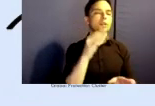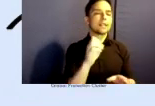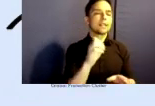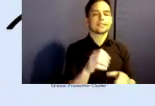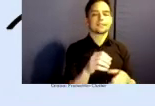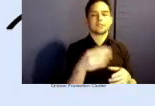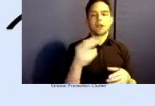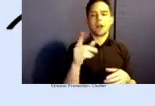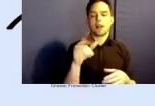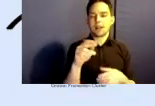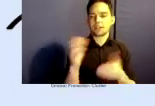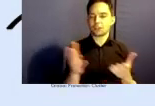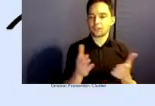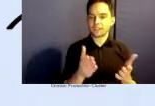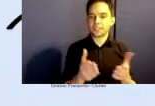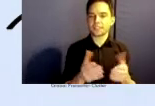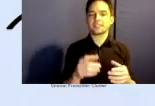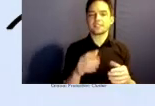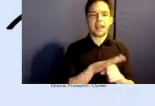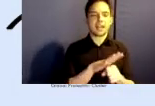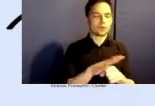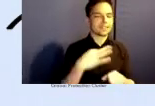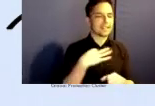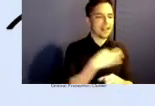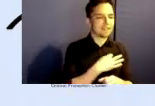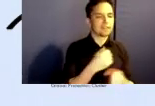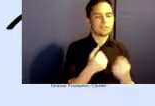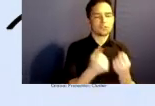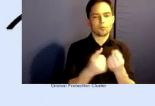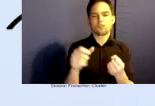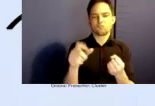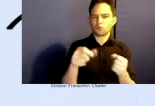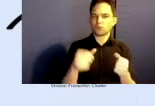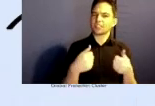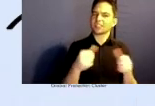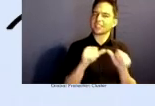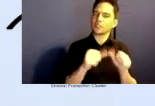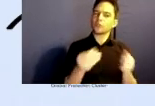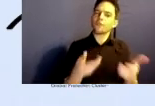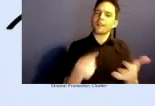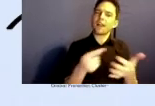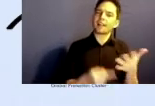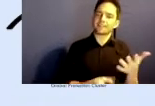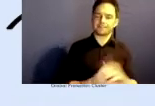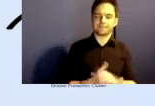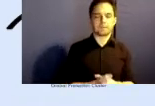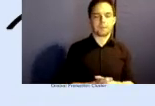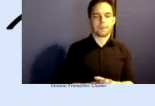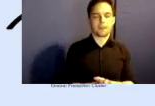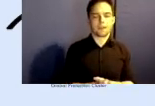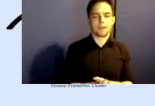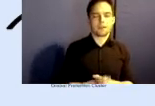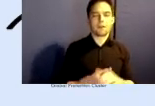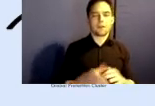hotline services, adequate staffing and support should continue to be provided. When you encounter